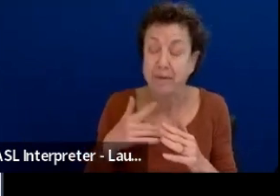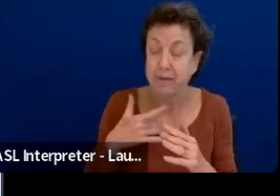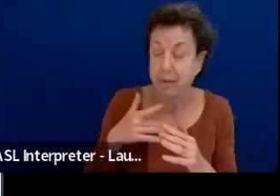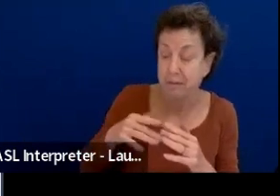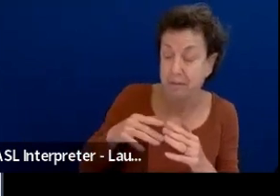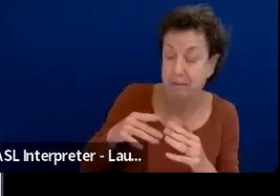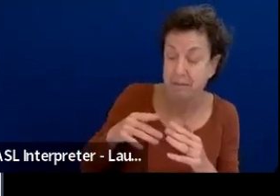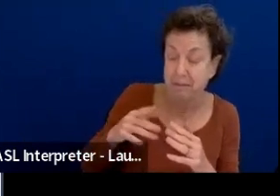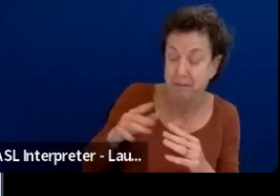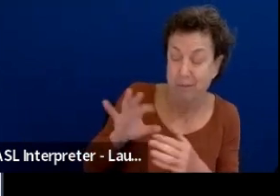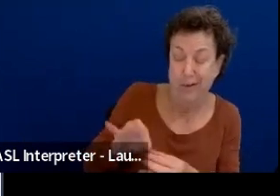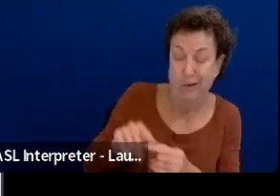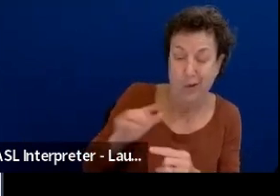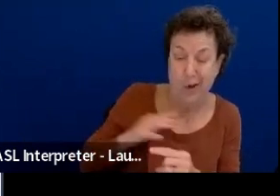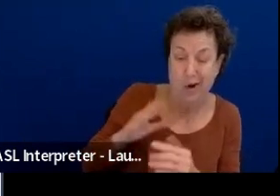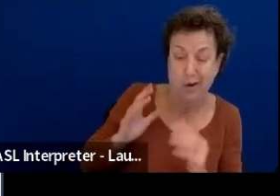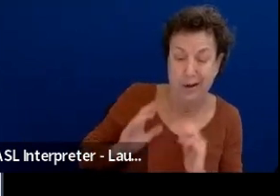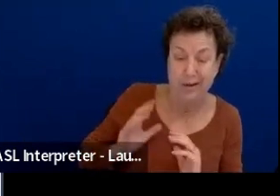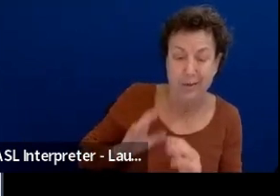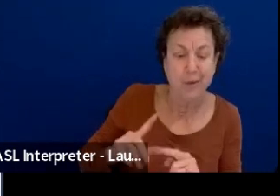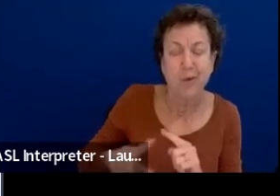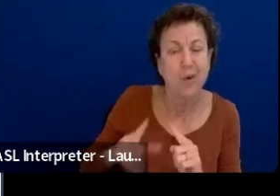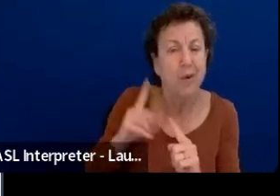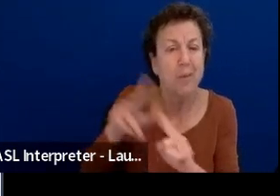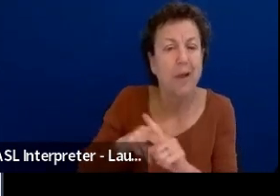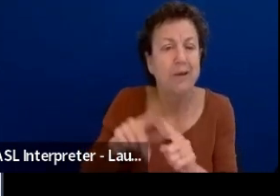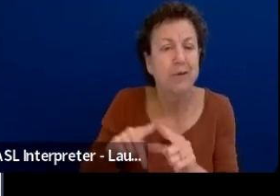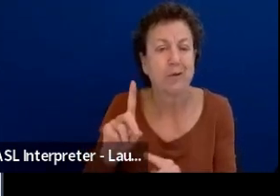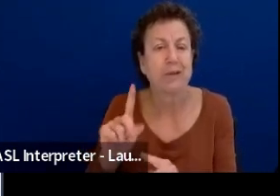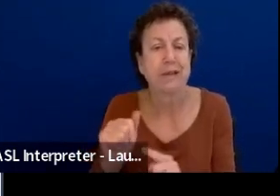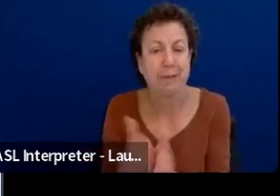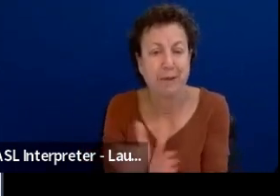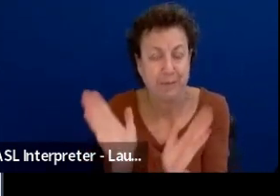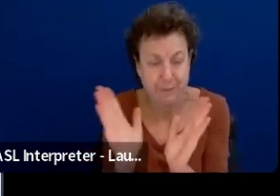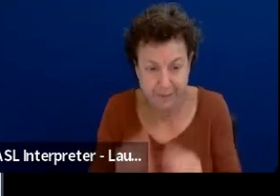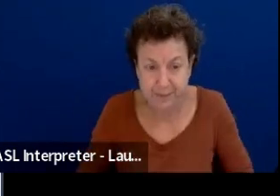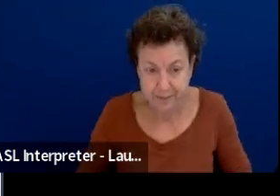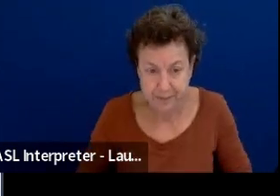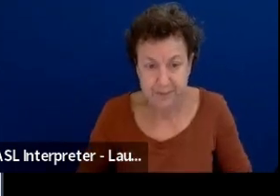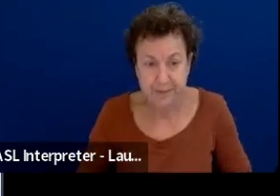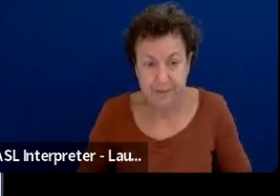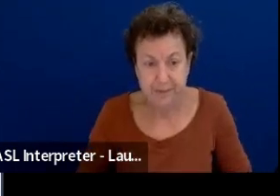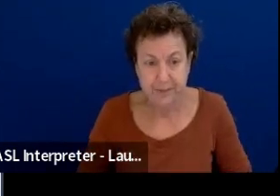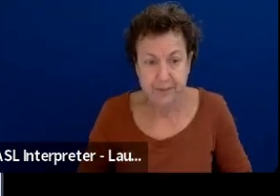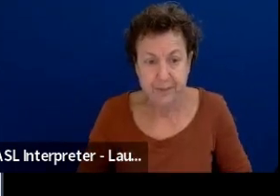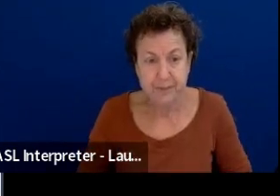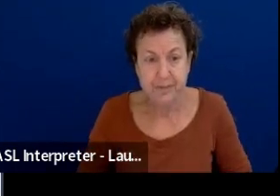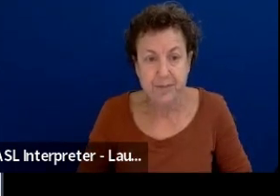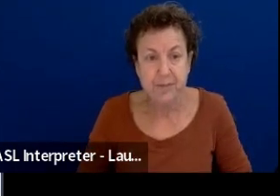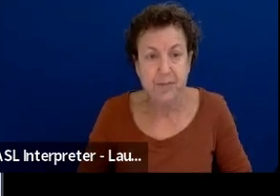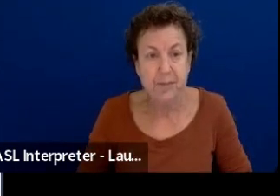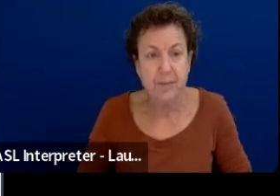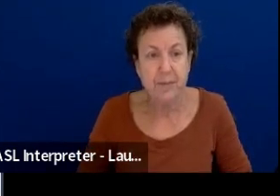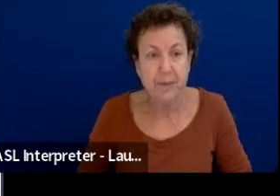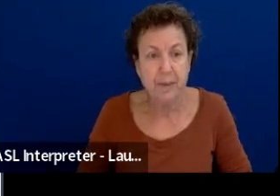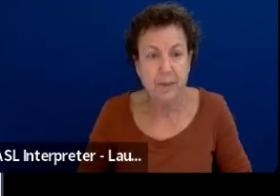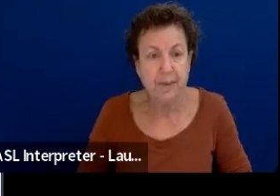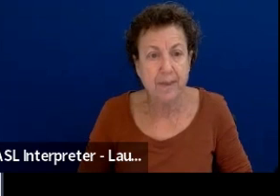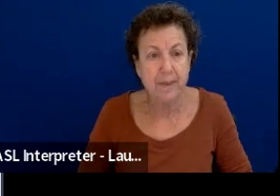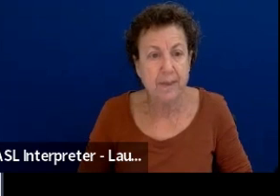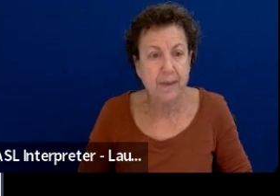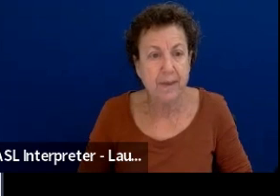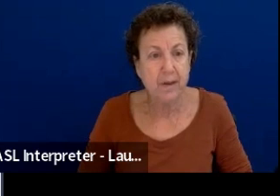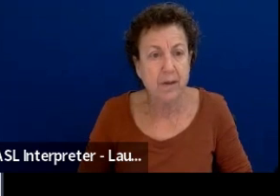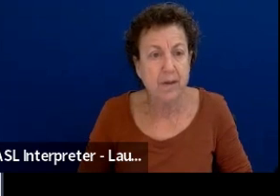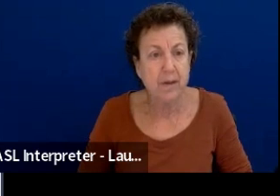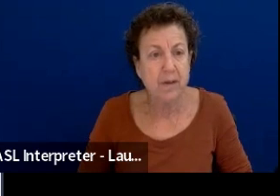or just the broader disability community in general. Um, Now, as you can